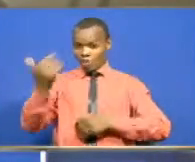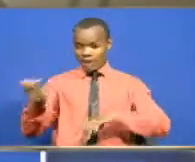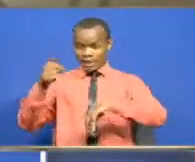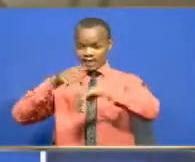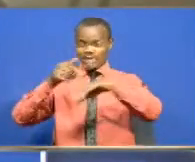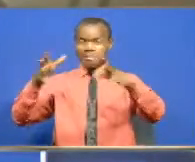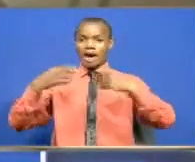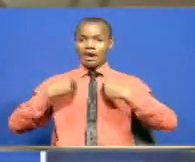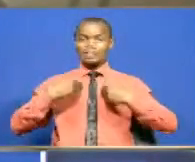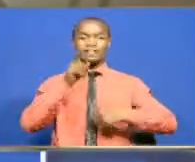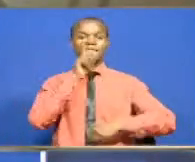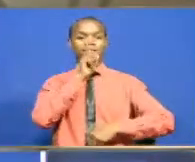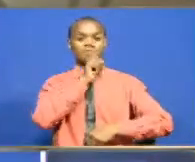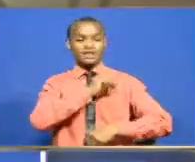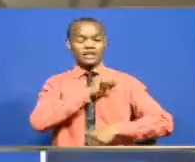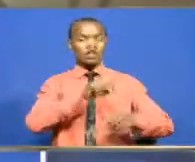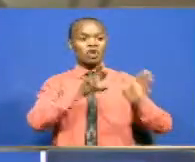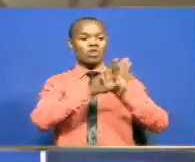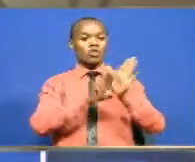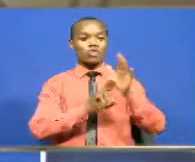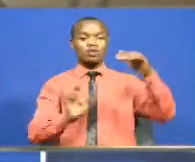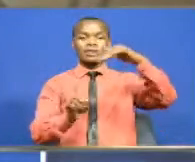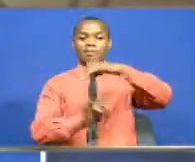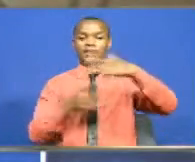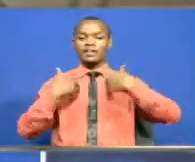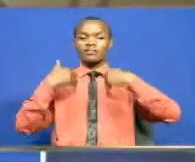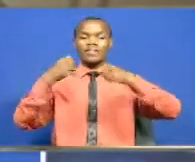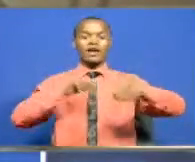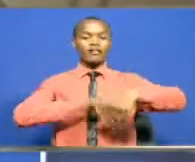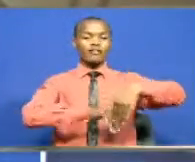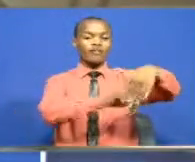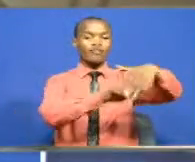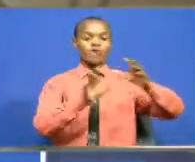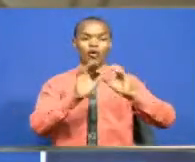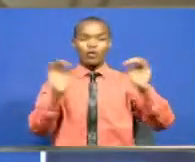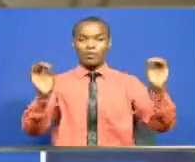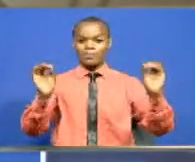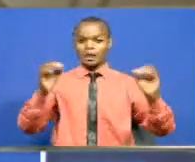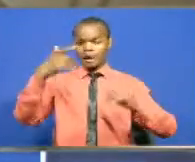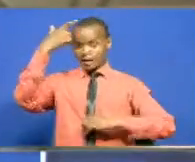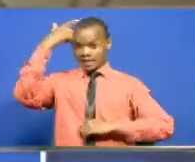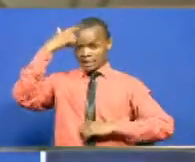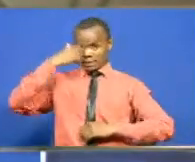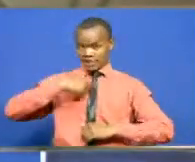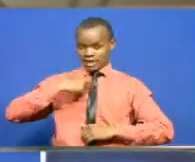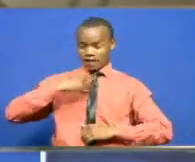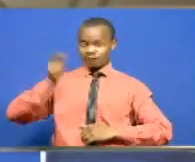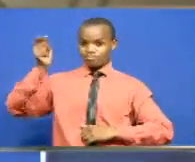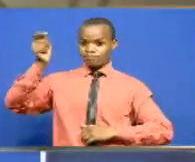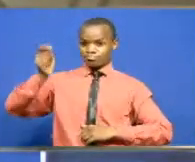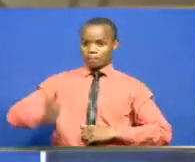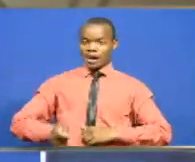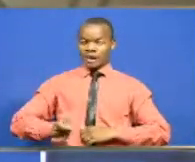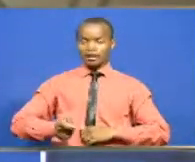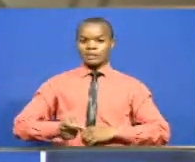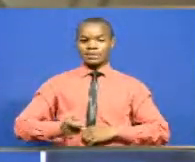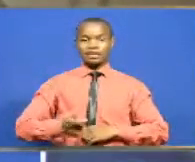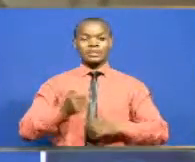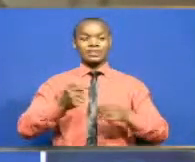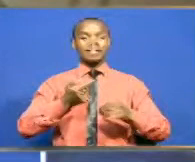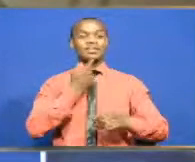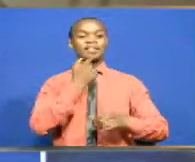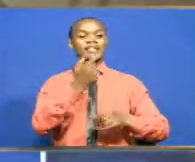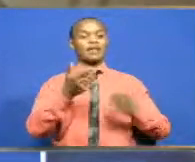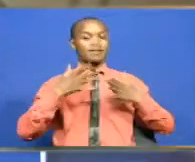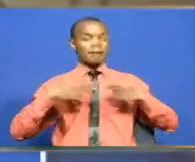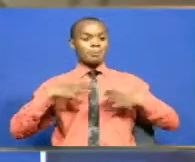of flouting COVID-19 protocols issued by the Ministry of Health. Thika resident magistrate Oscar Wanyaga gave the accused an option to